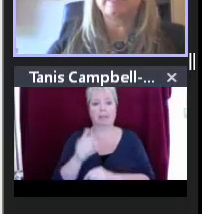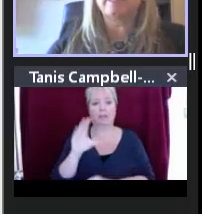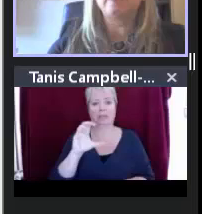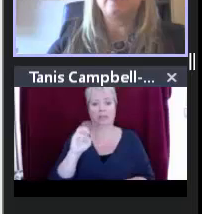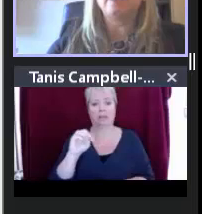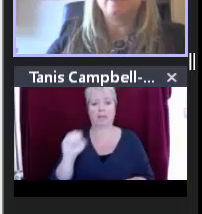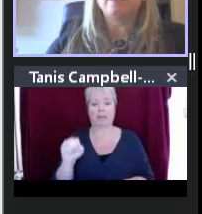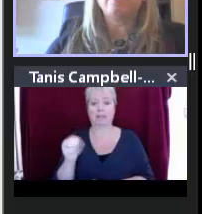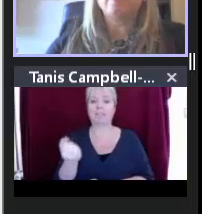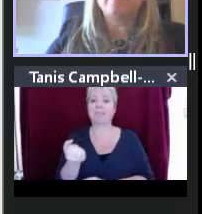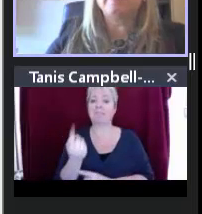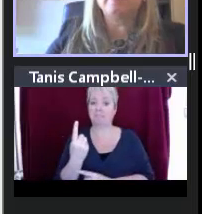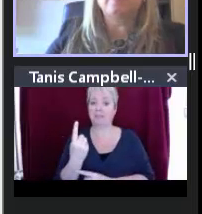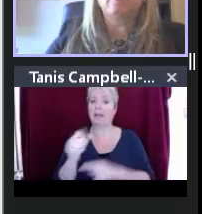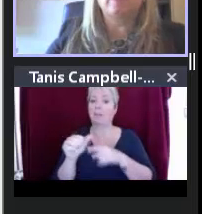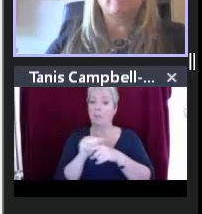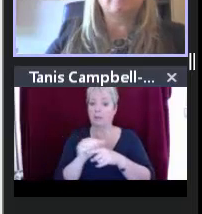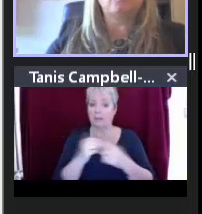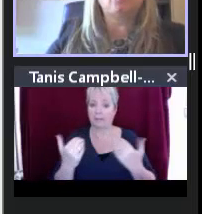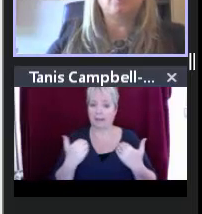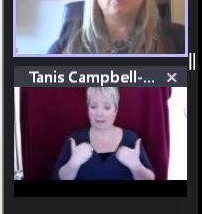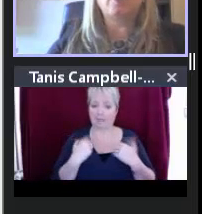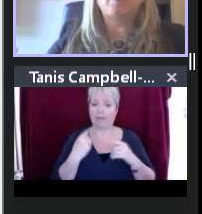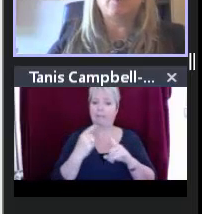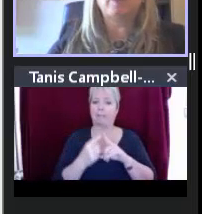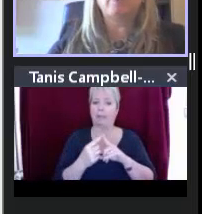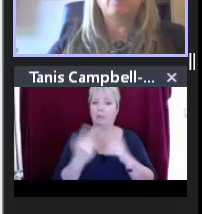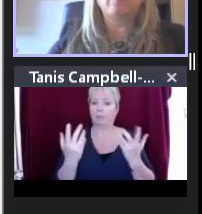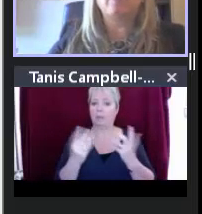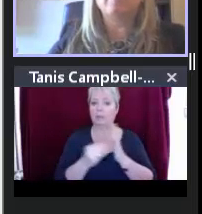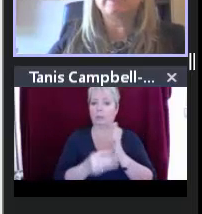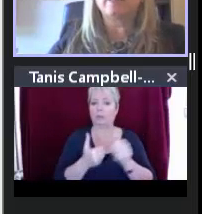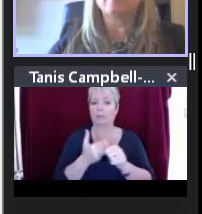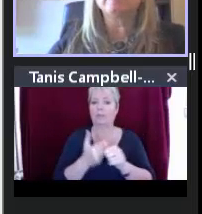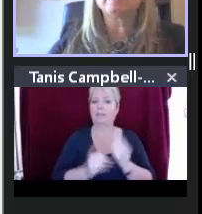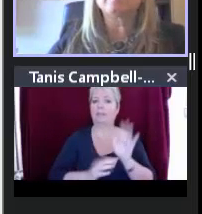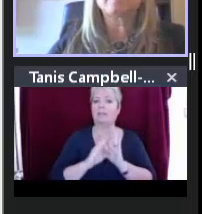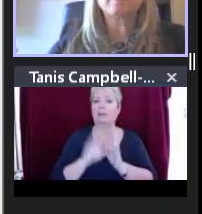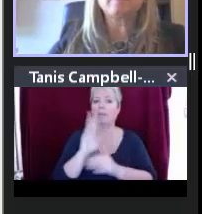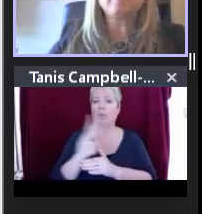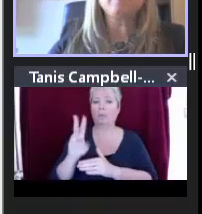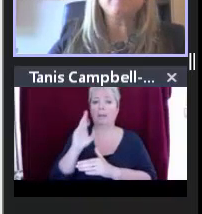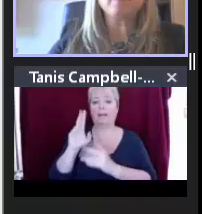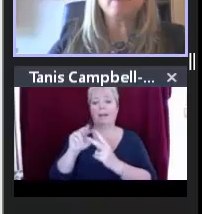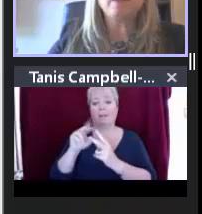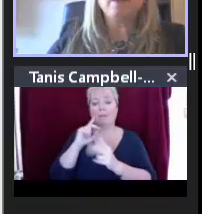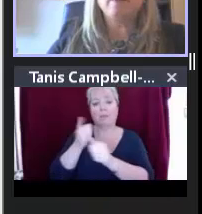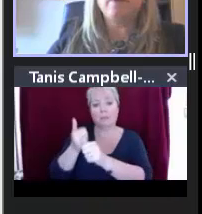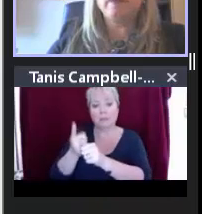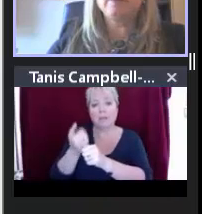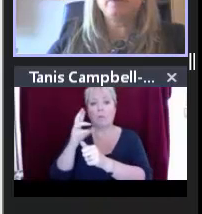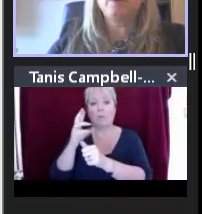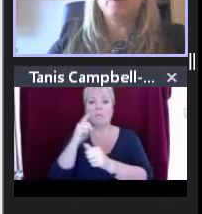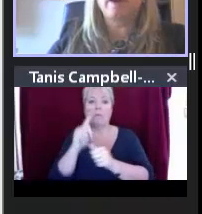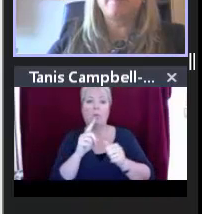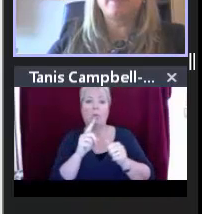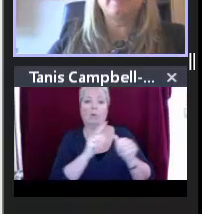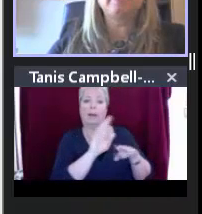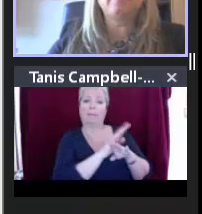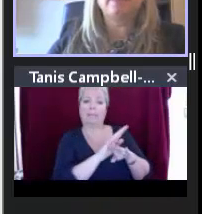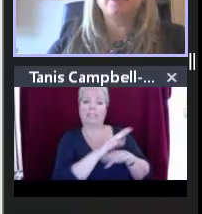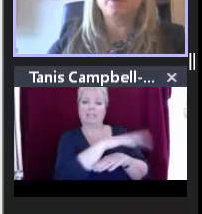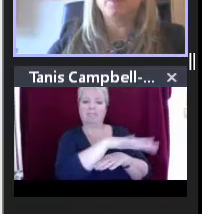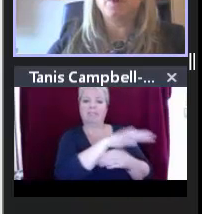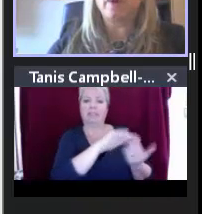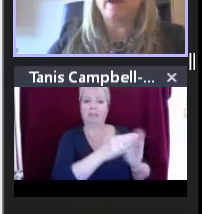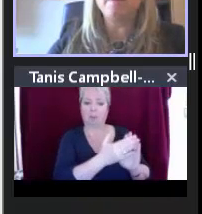design website for a business or organization in their community or for themselves. The fees for the program, and it